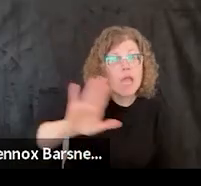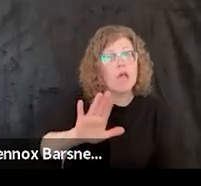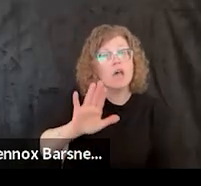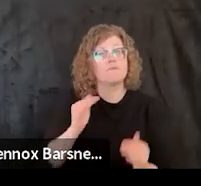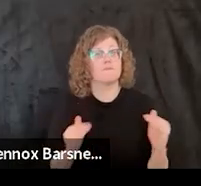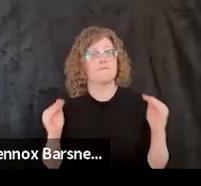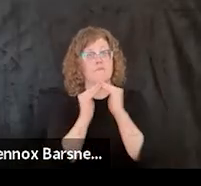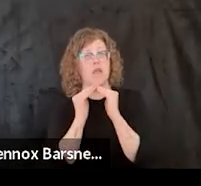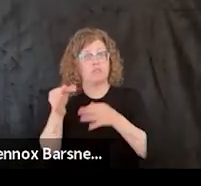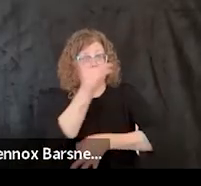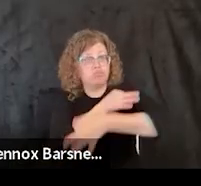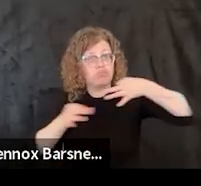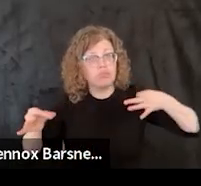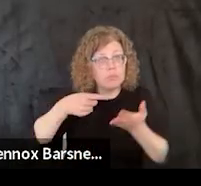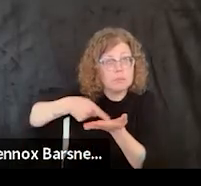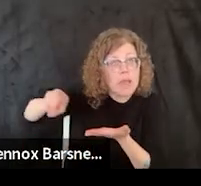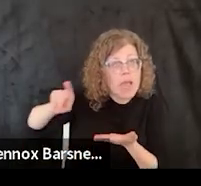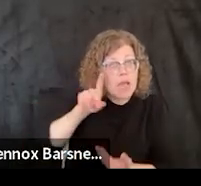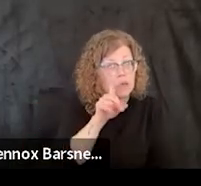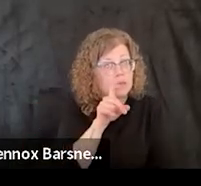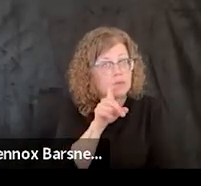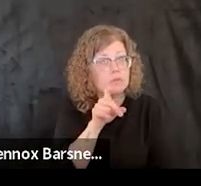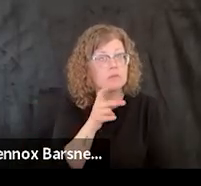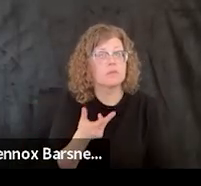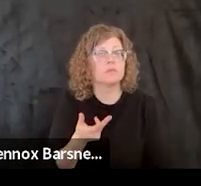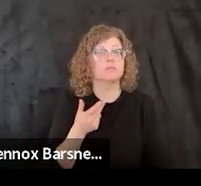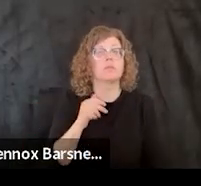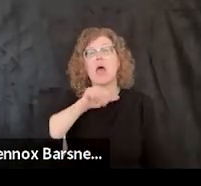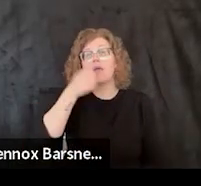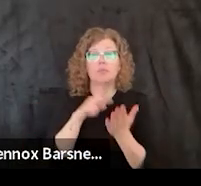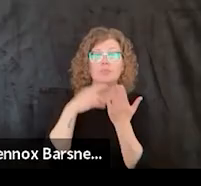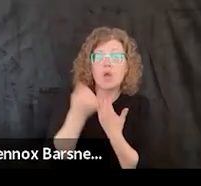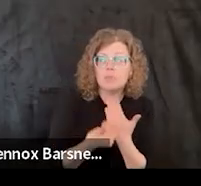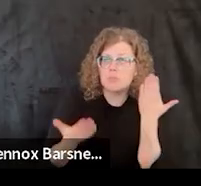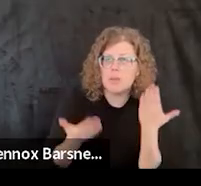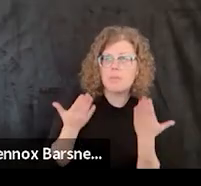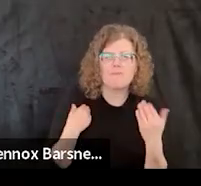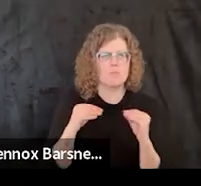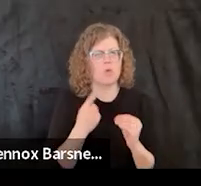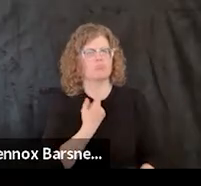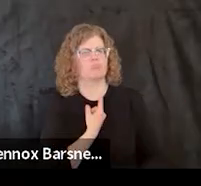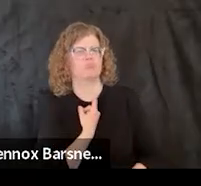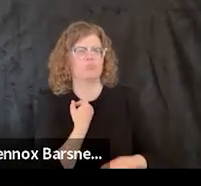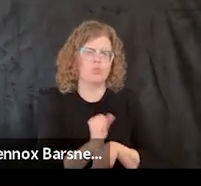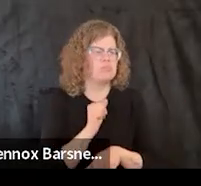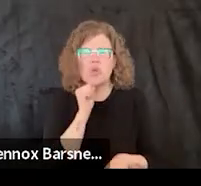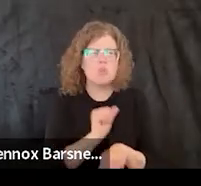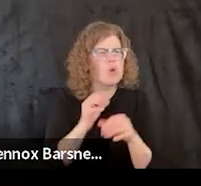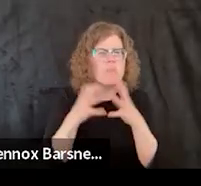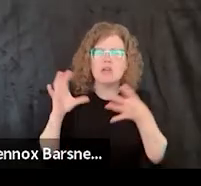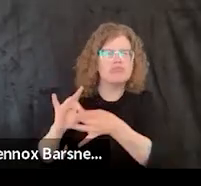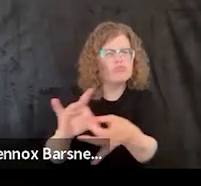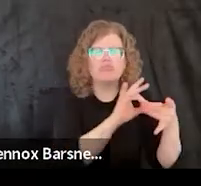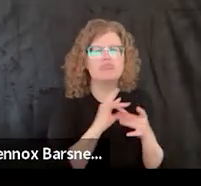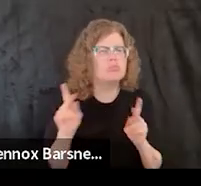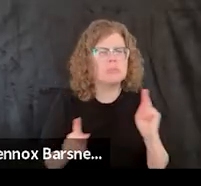For projects that are perhaps more solitary and don't engage or involve others, or that don't have an element of sharing